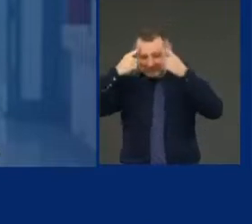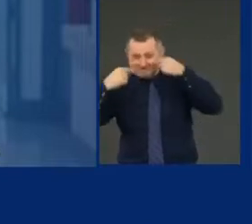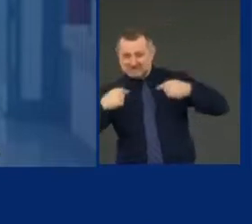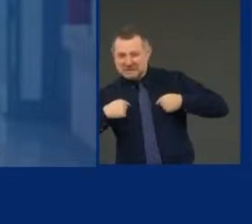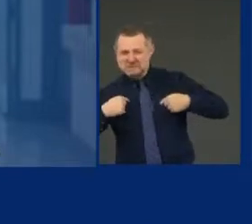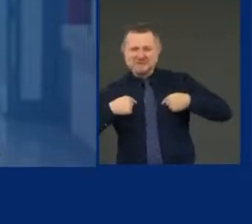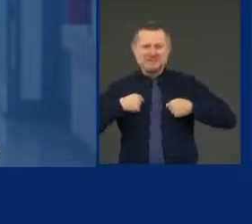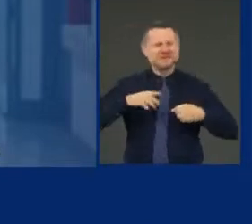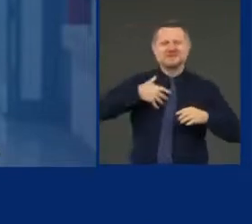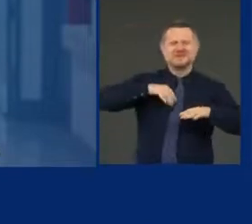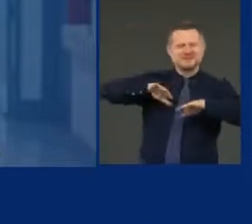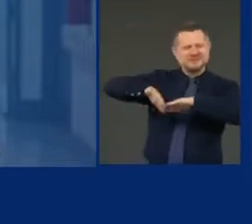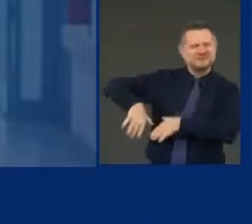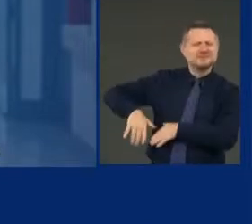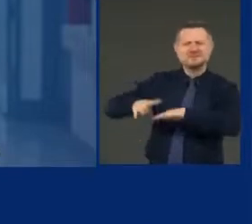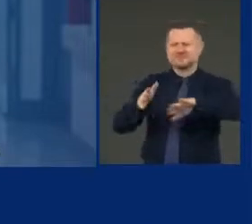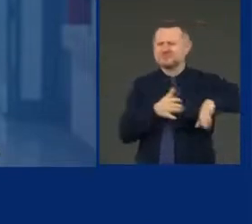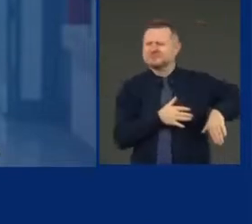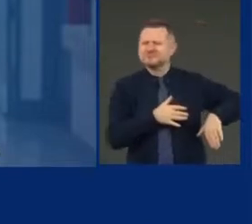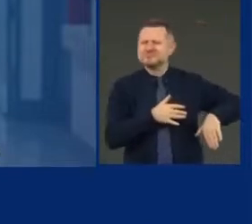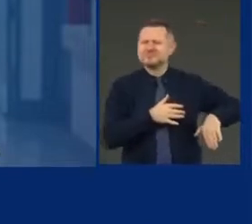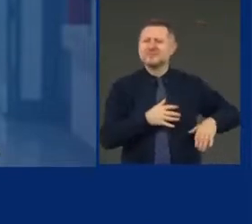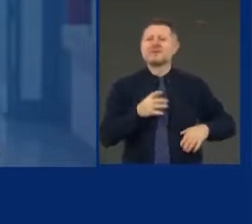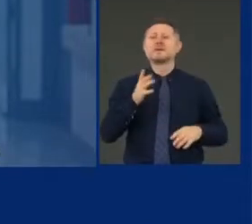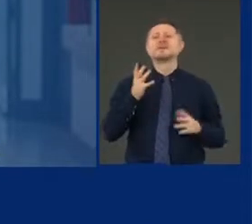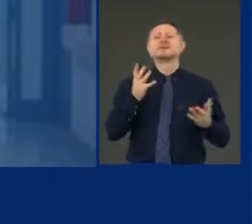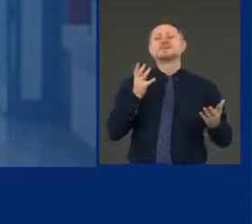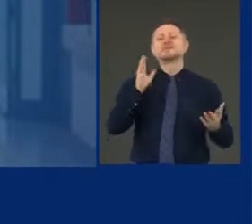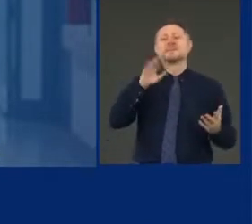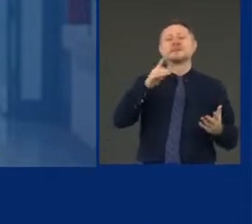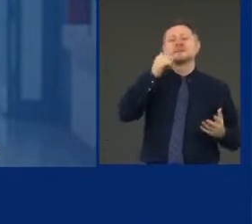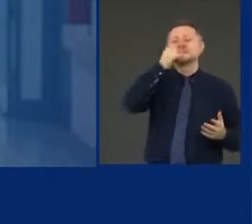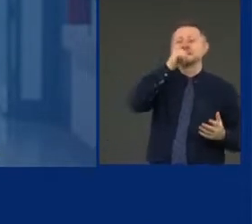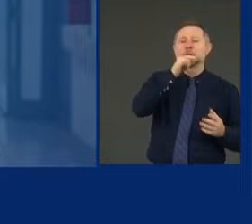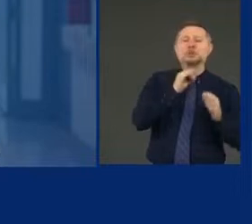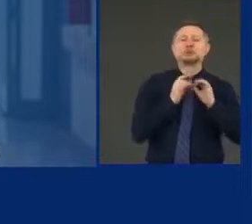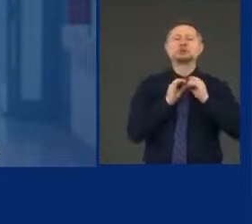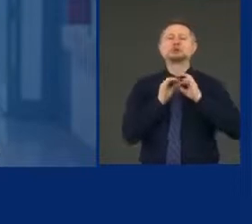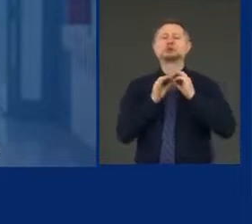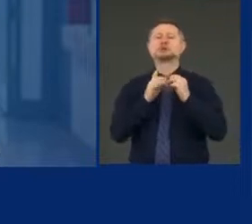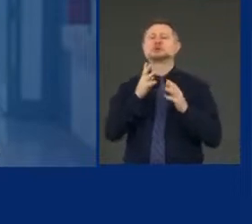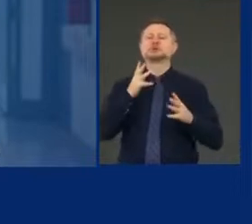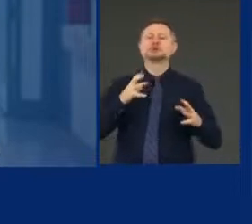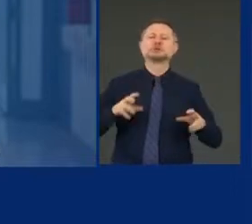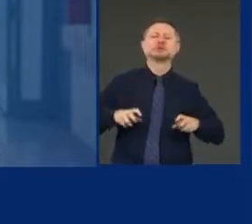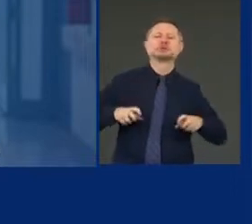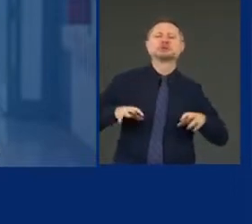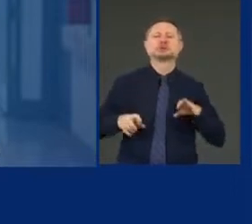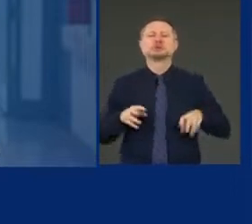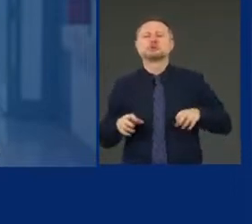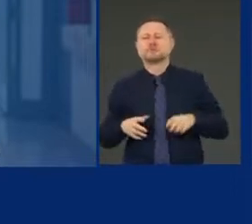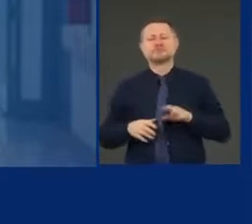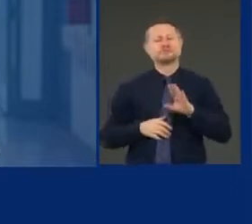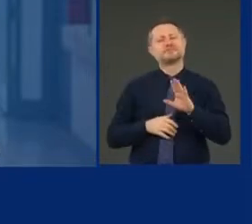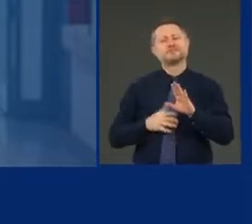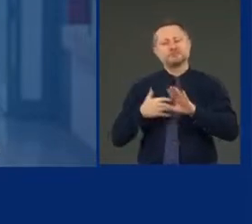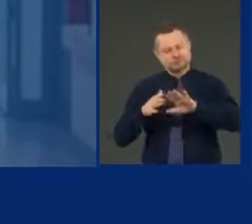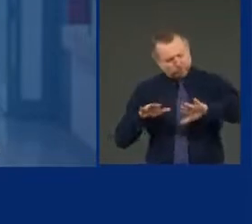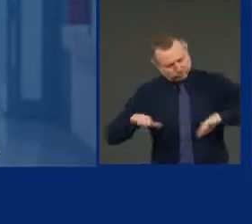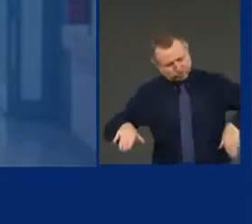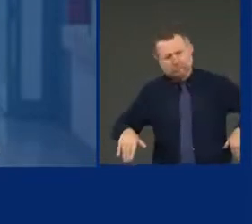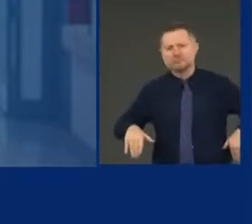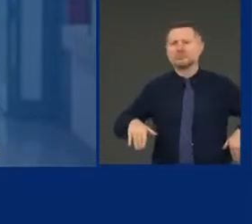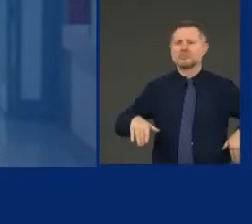to get past the pettiness, to get past the selfishness, to be bigger than